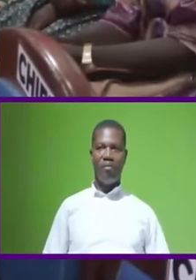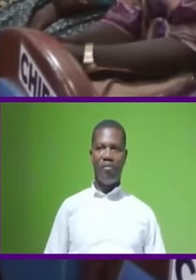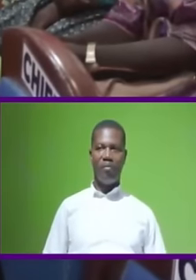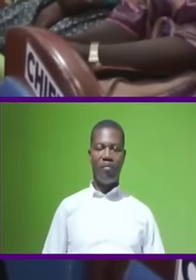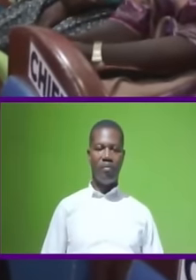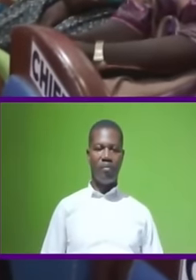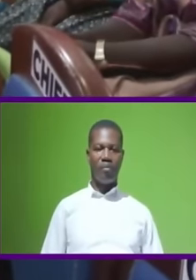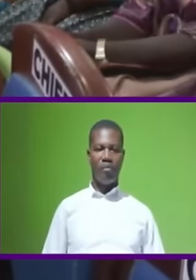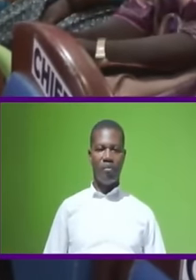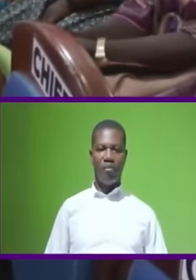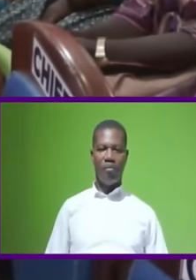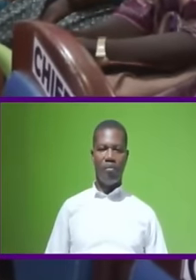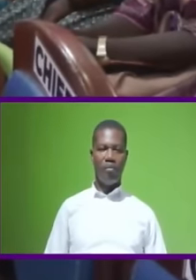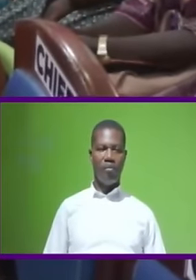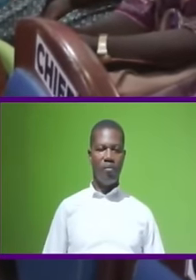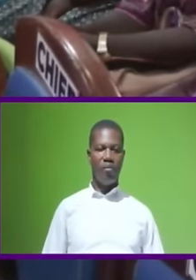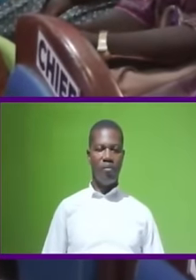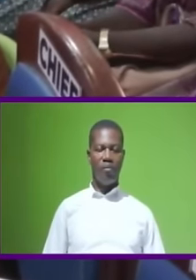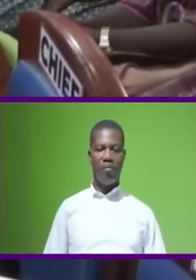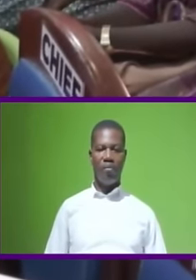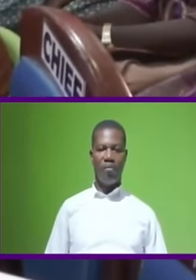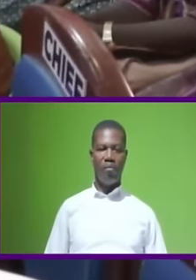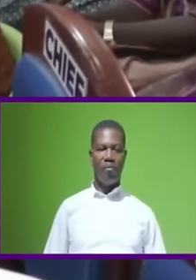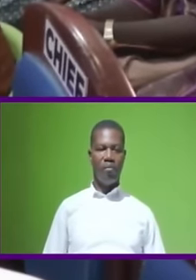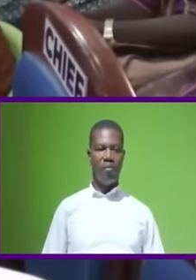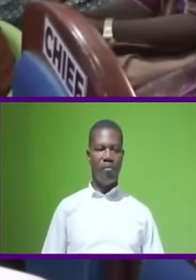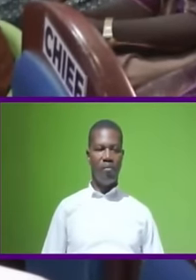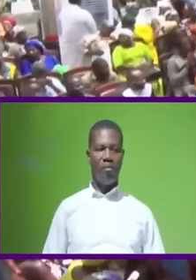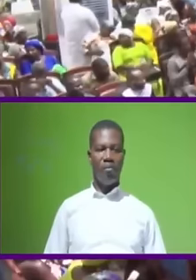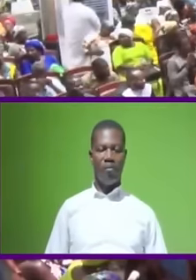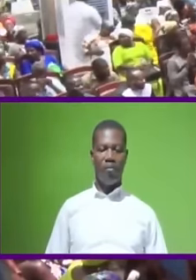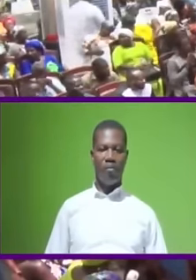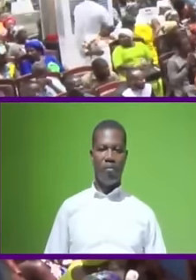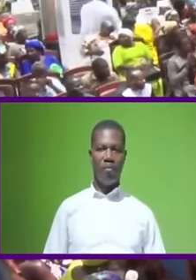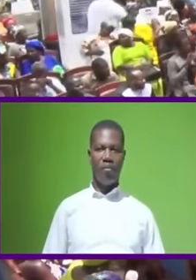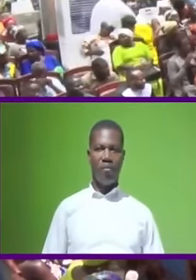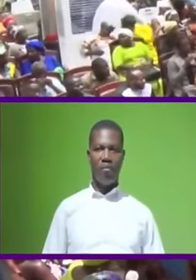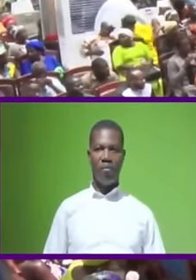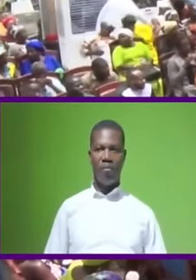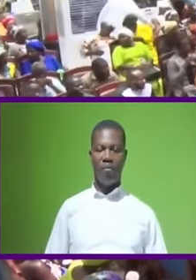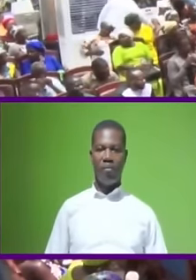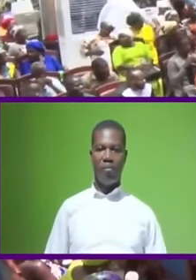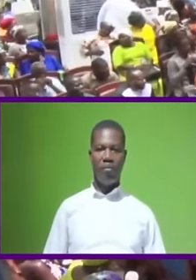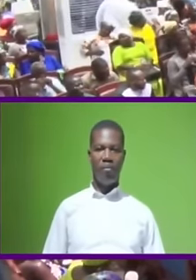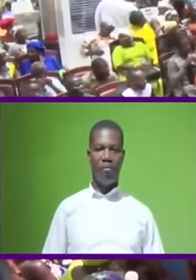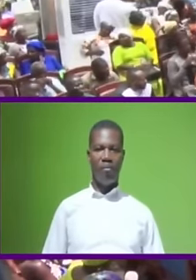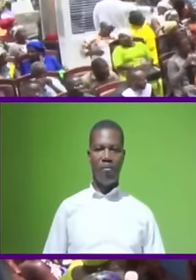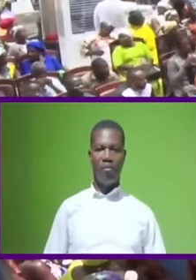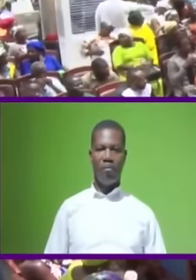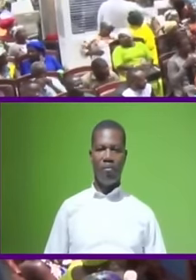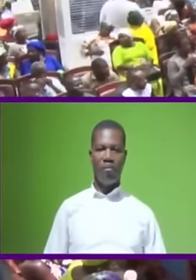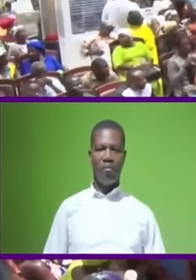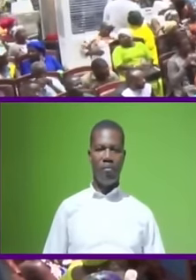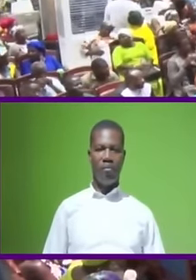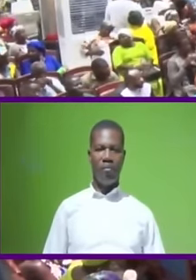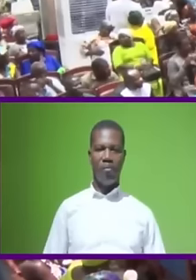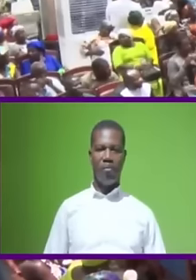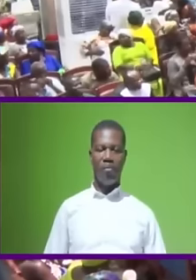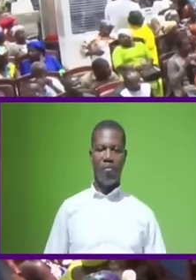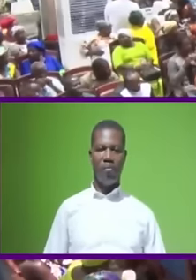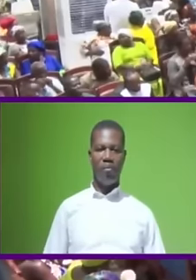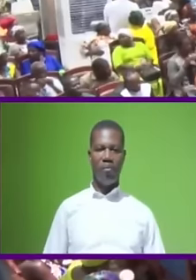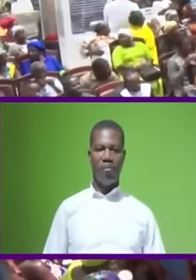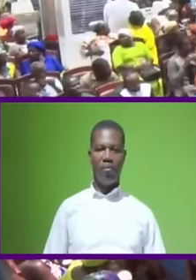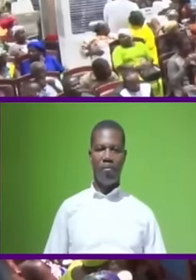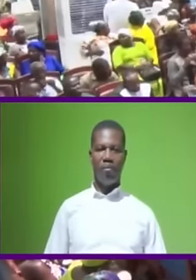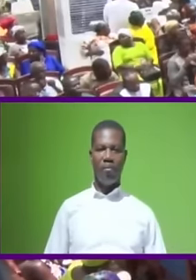is that you are not poor, you are not lacking. You came for a form. Whilst you did not even sell your land to give it